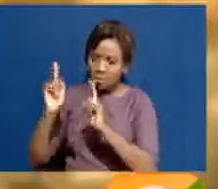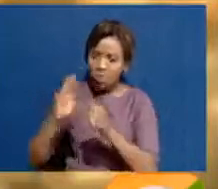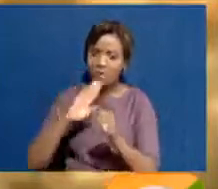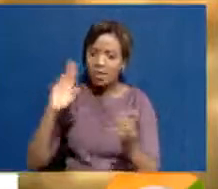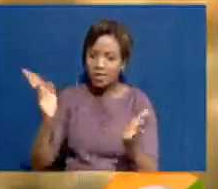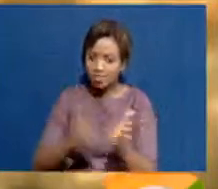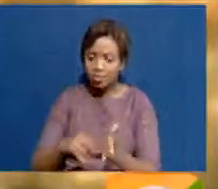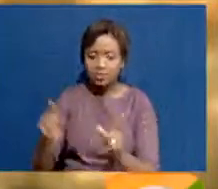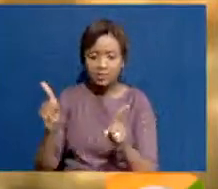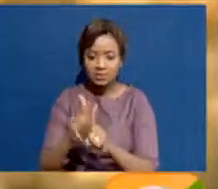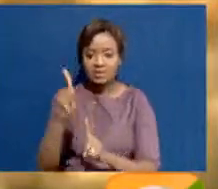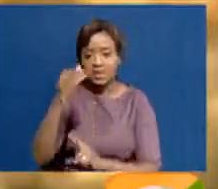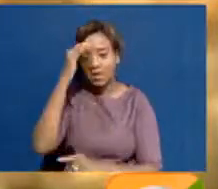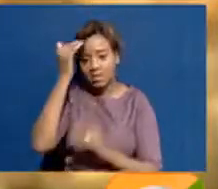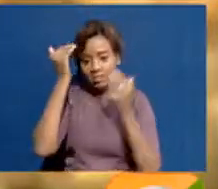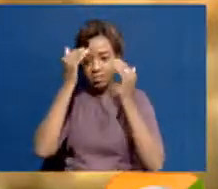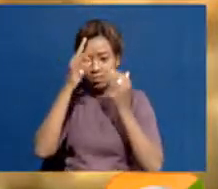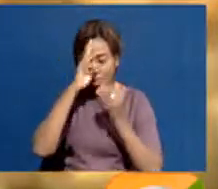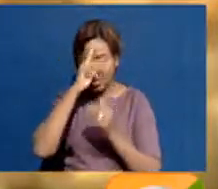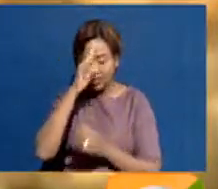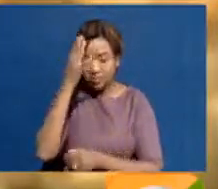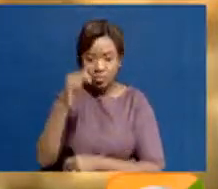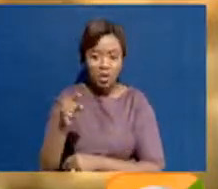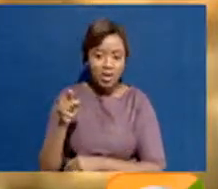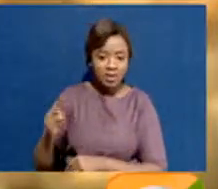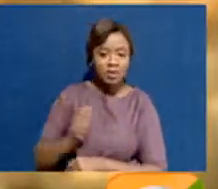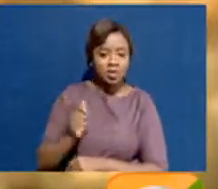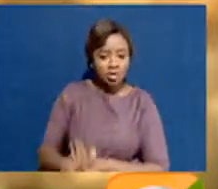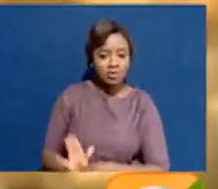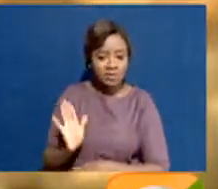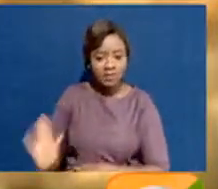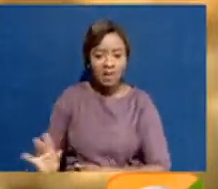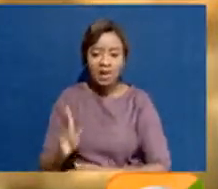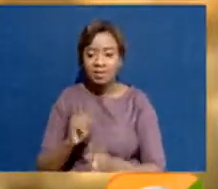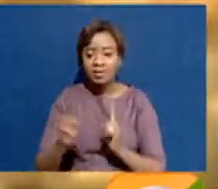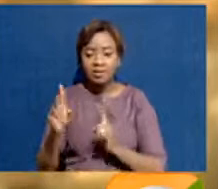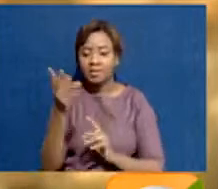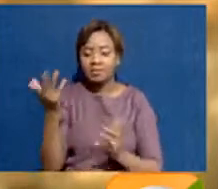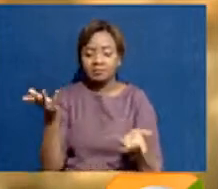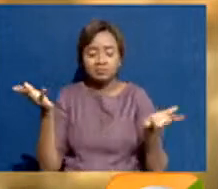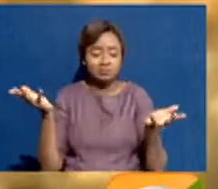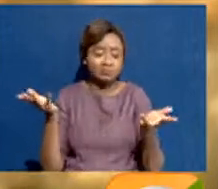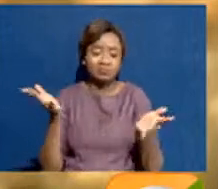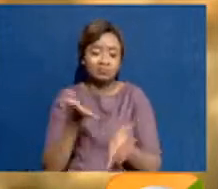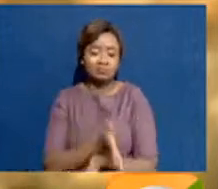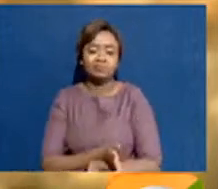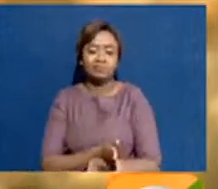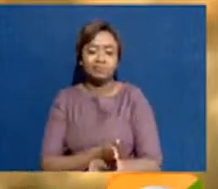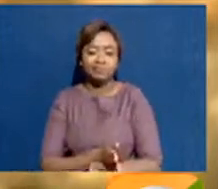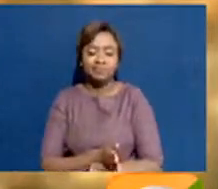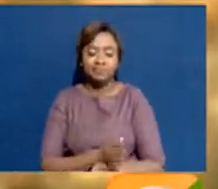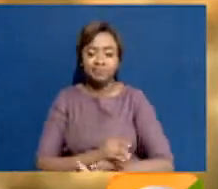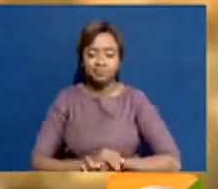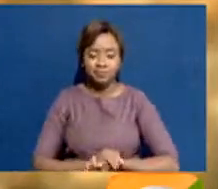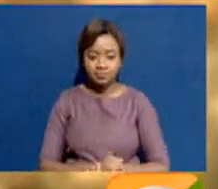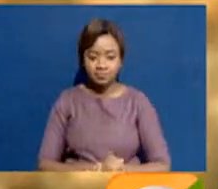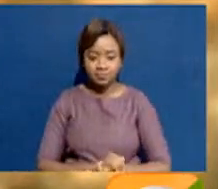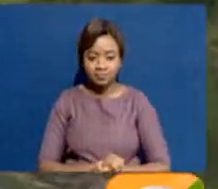yeye kama mtoto wake ili ionekane na uzito. Lakini asasi za usalama zina relax tu.